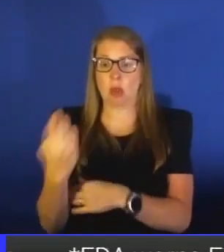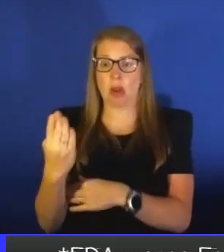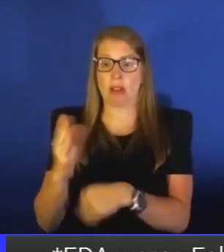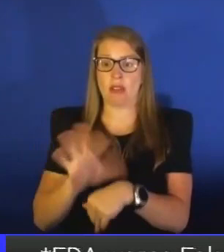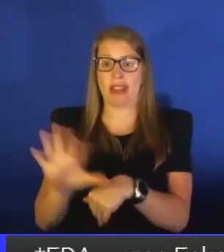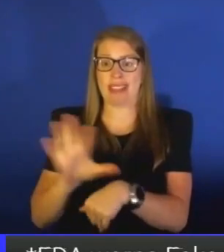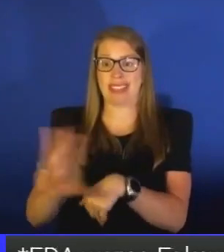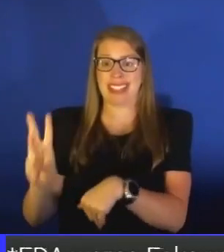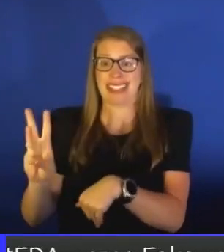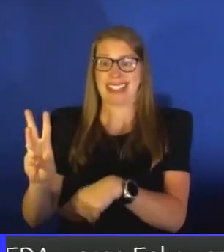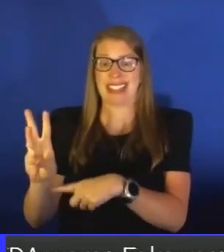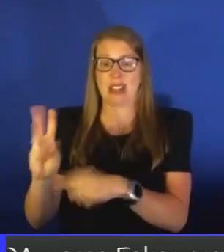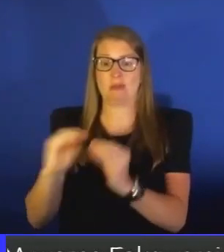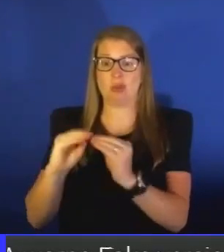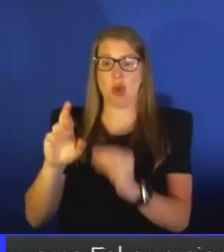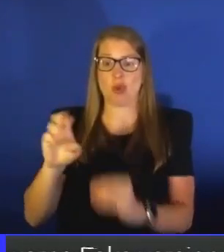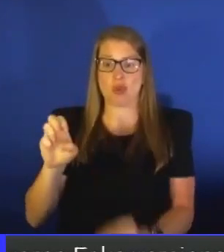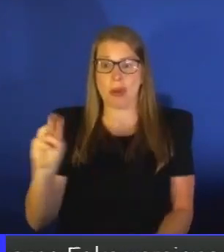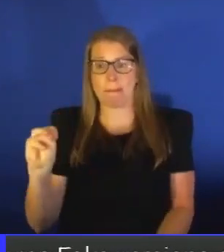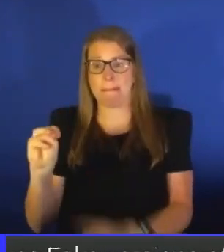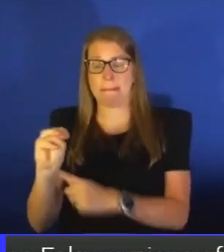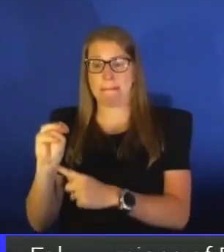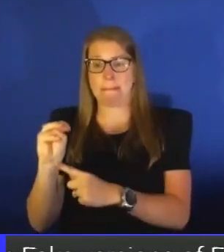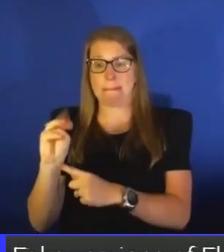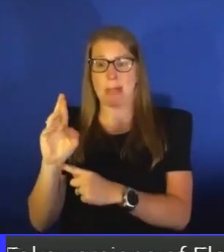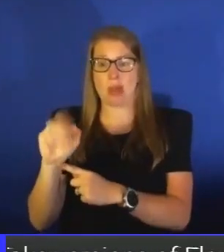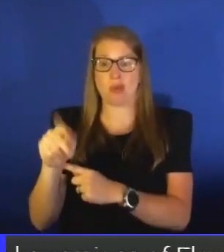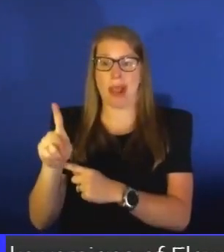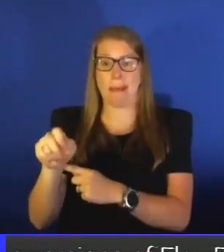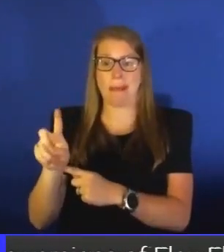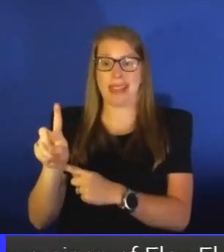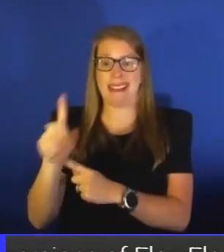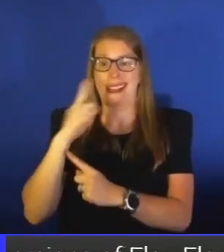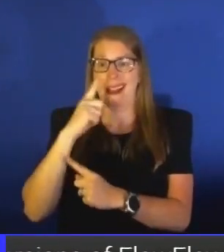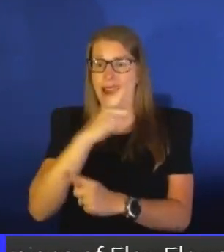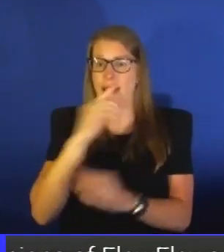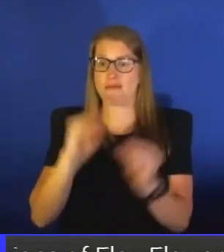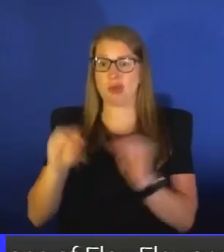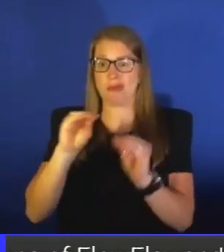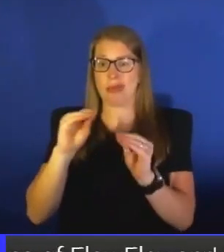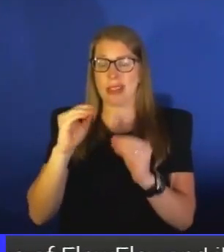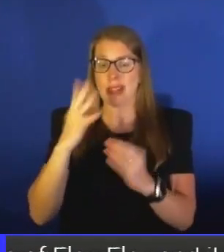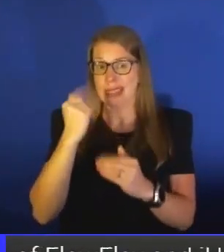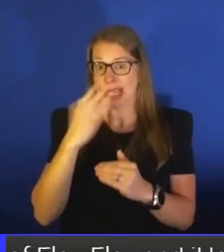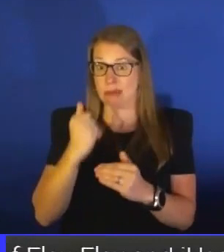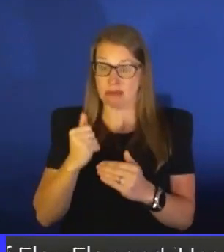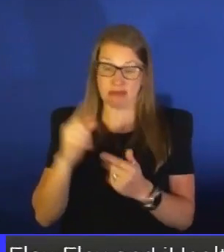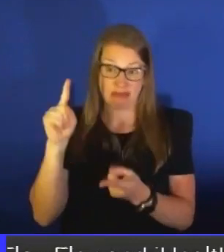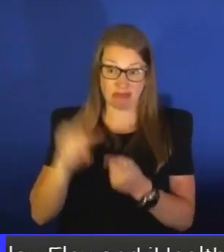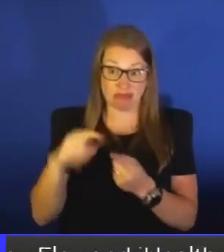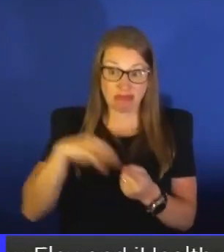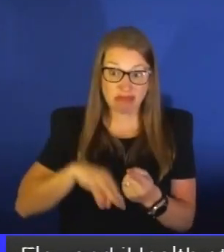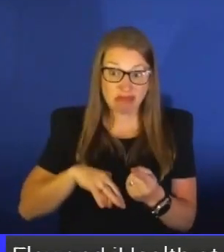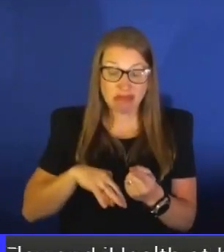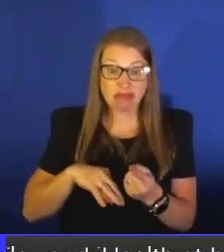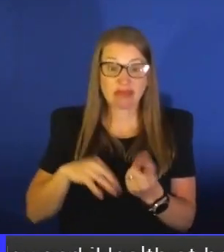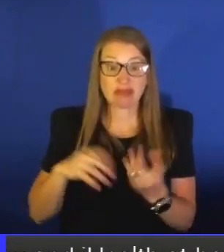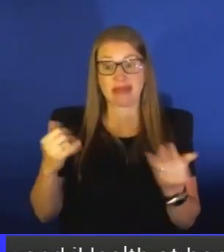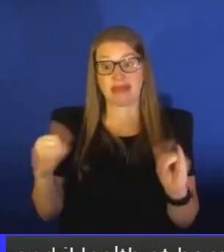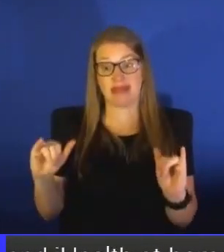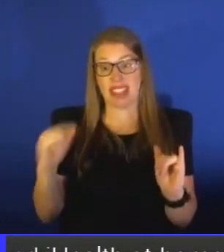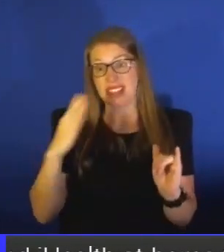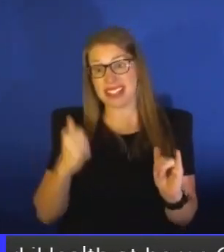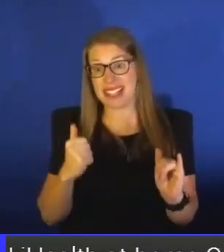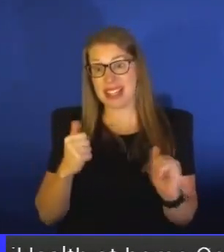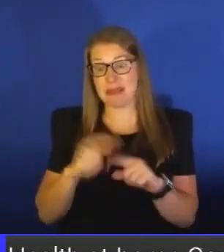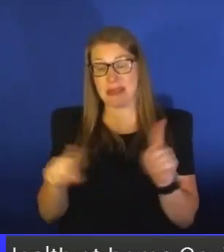you're getting more of the REM or rapid eye movement sleep. Is that less restorative? Is that less beneficial? It still is sleep, but